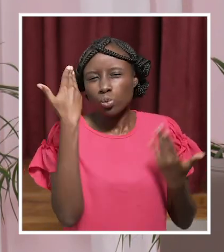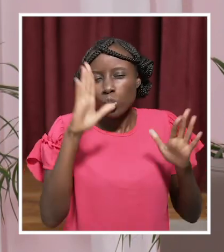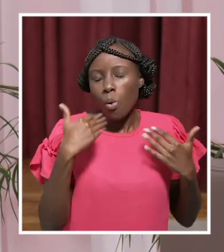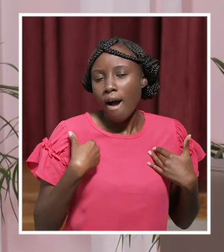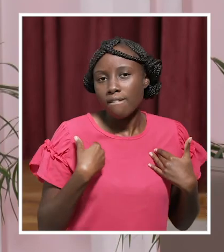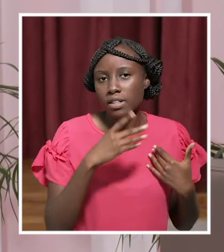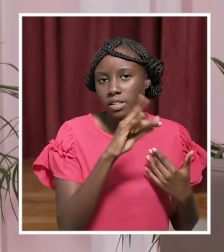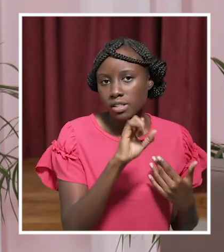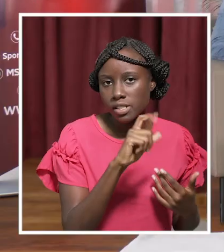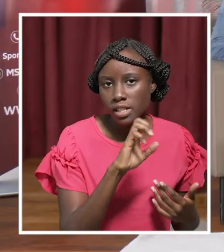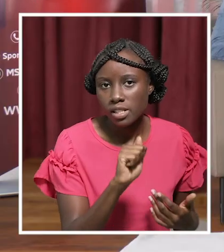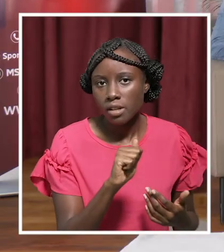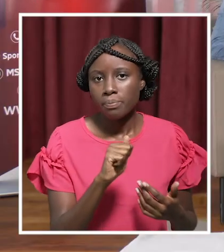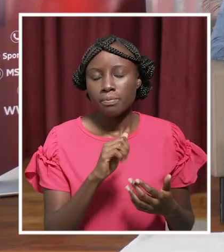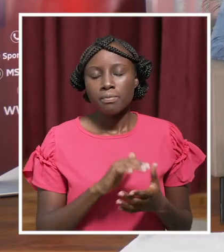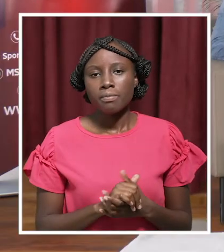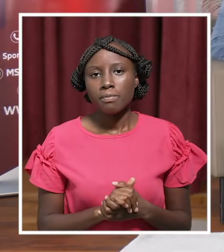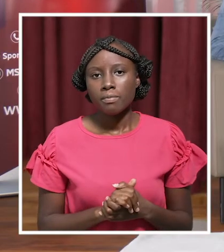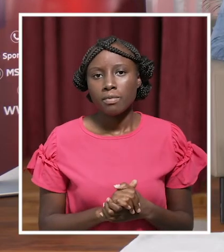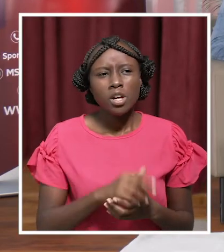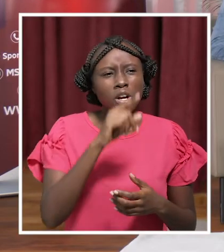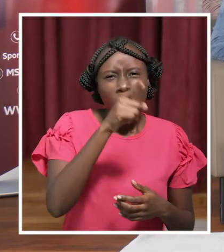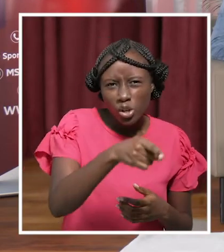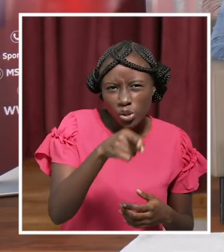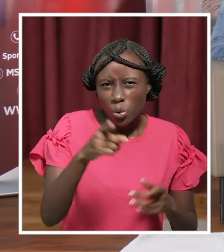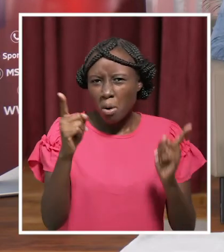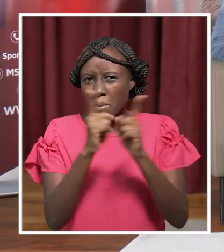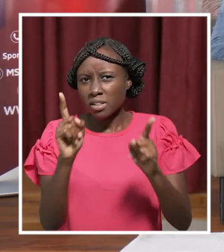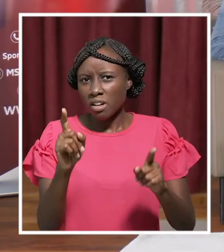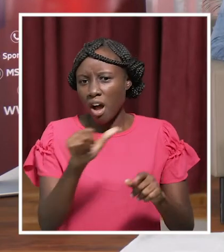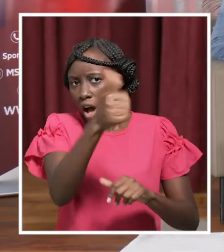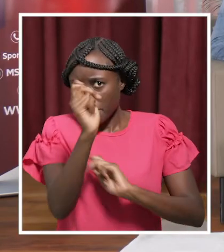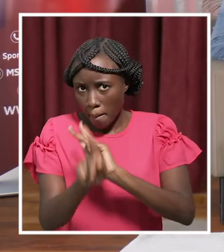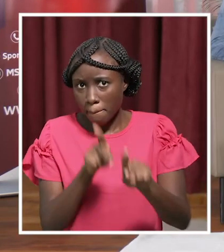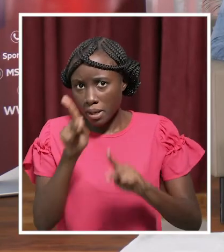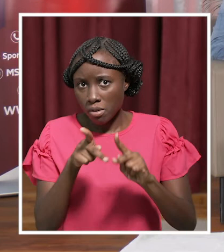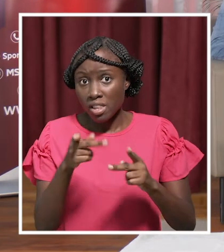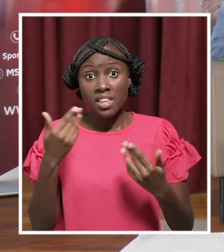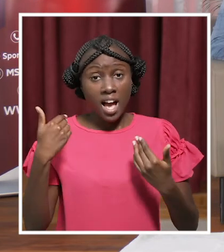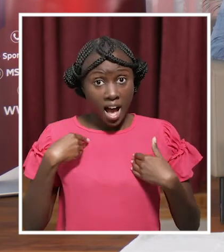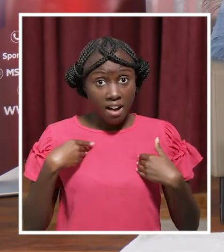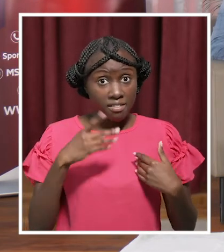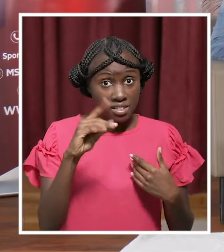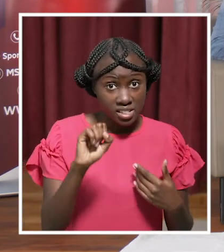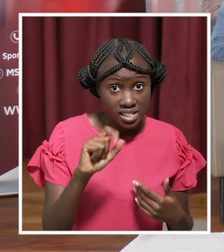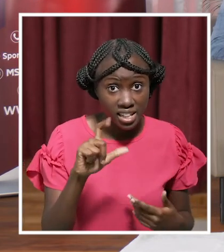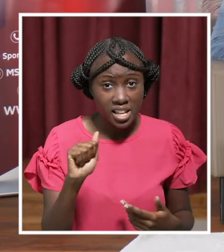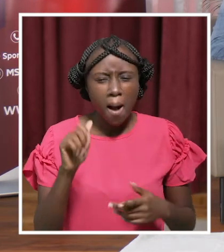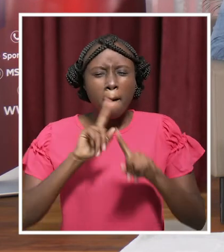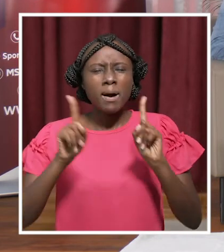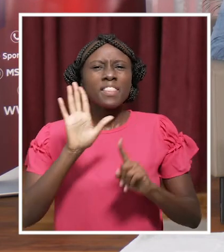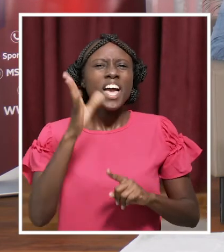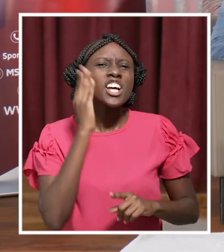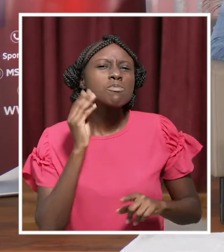that other young people going through the situation, it would have been the flip side? They became the bully. Oh, well, in